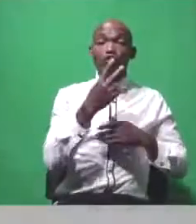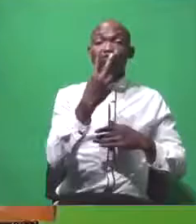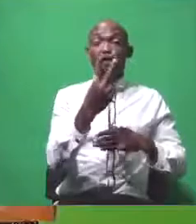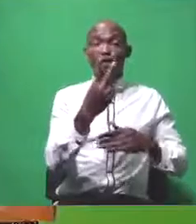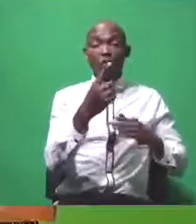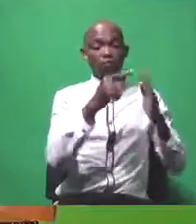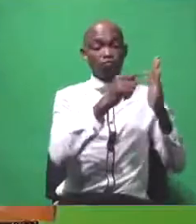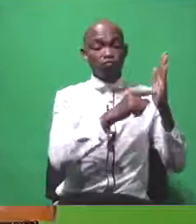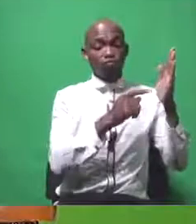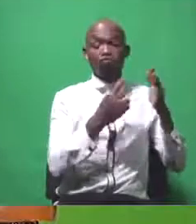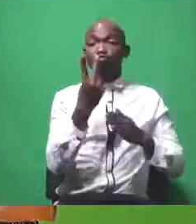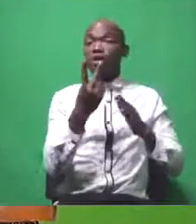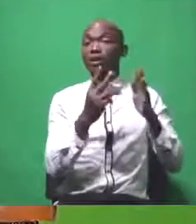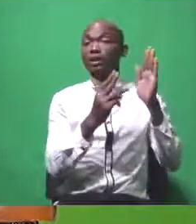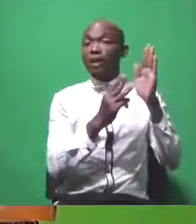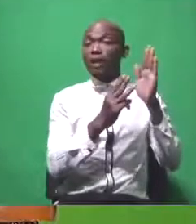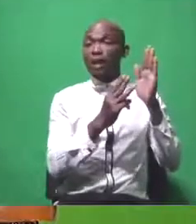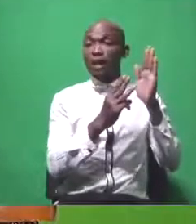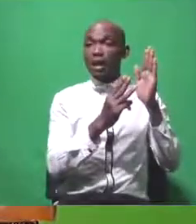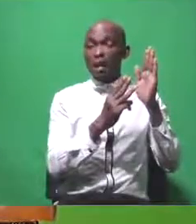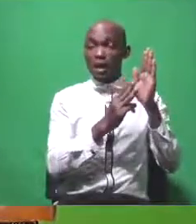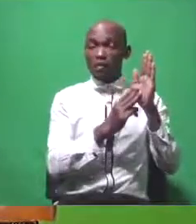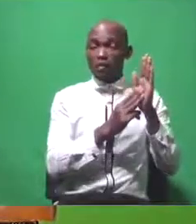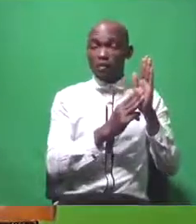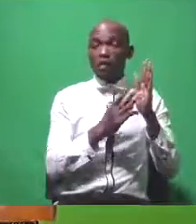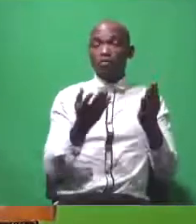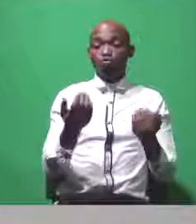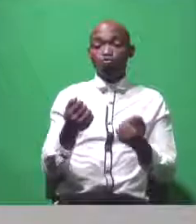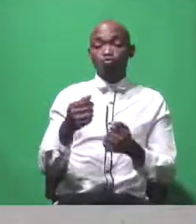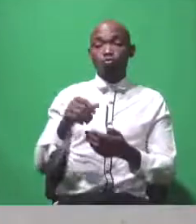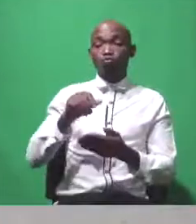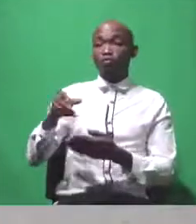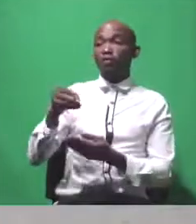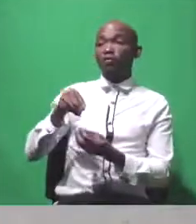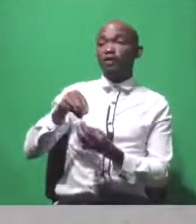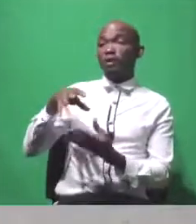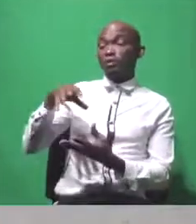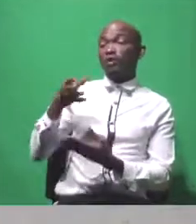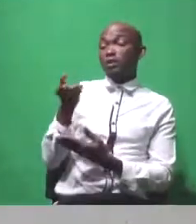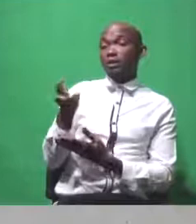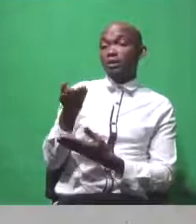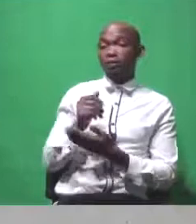28th, plant paid the following expenses.